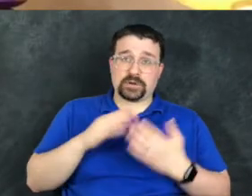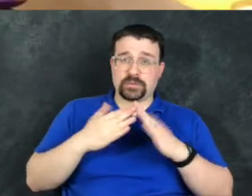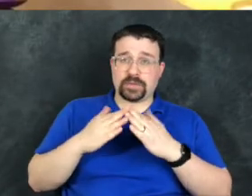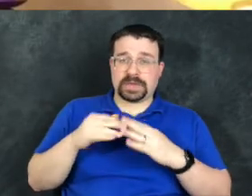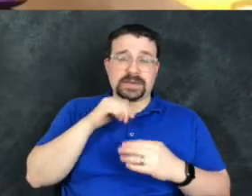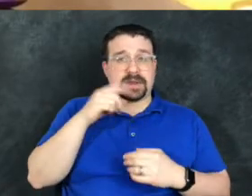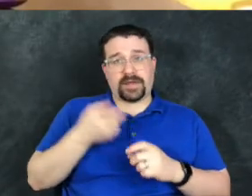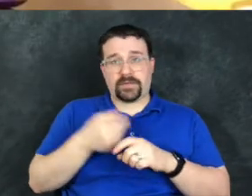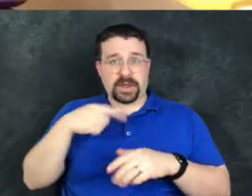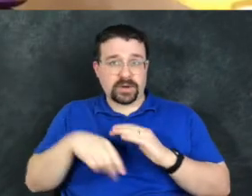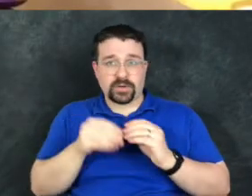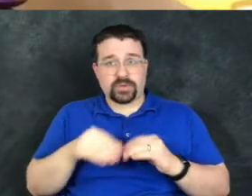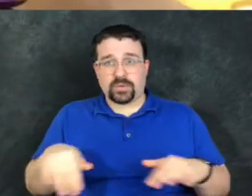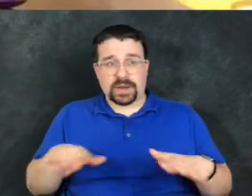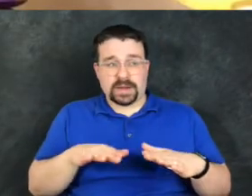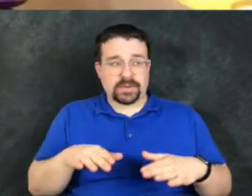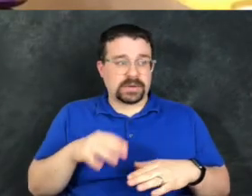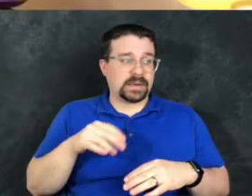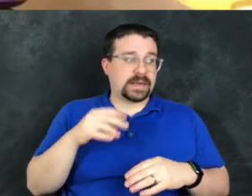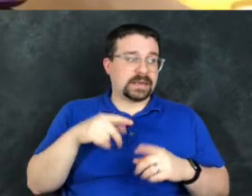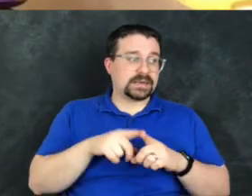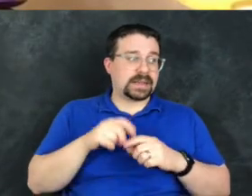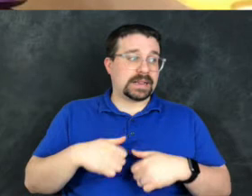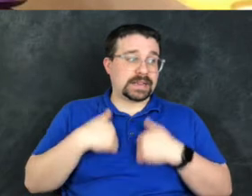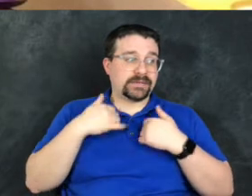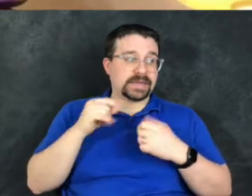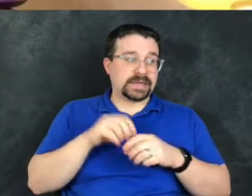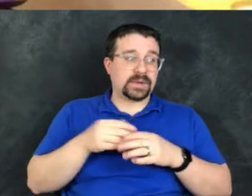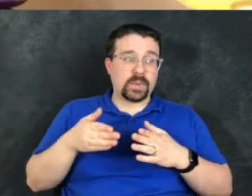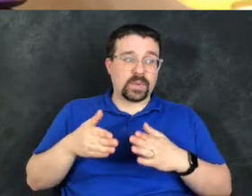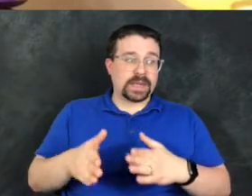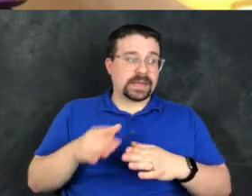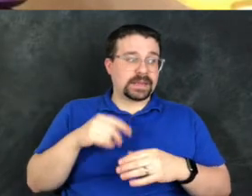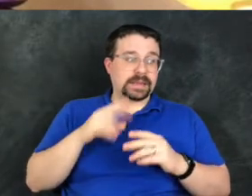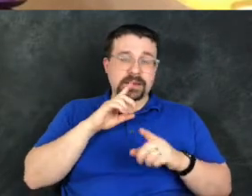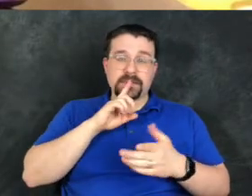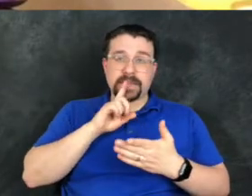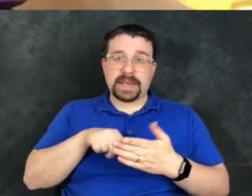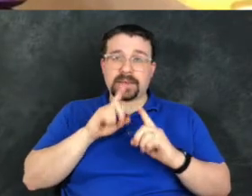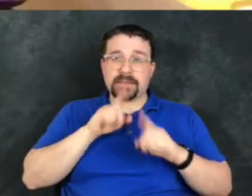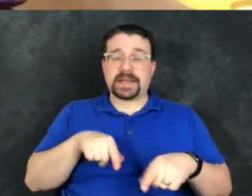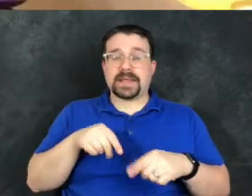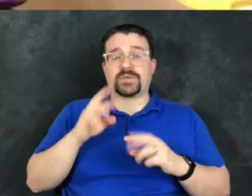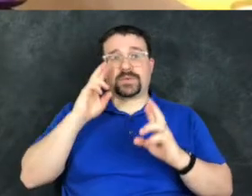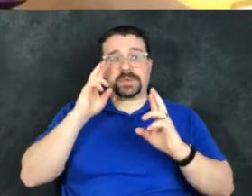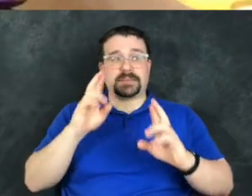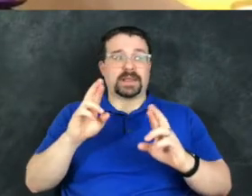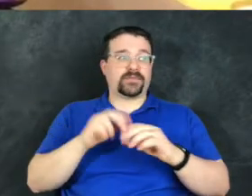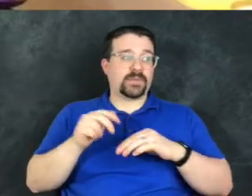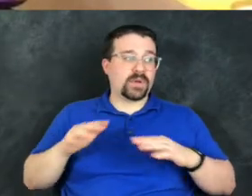gospel within our community, not from underground, and to live it in a way that